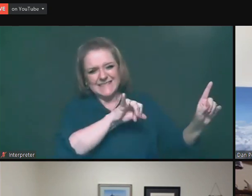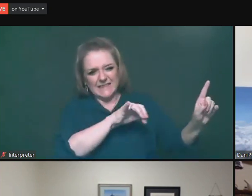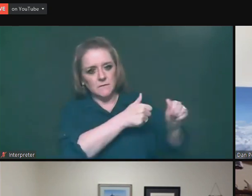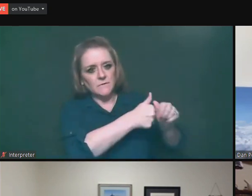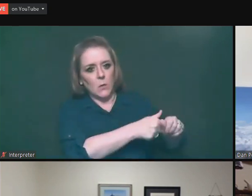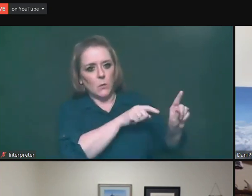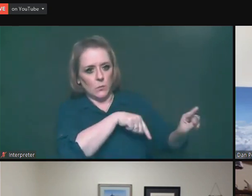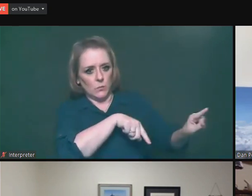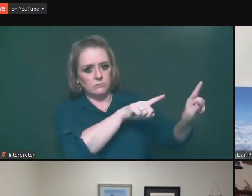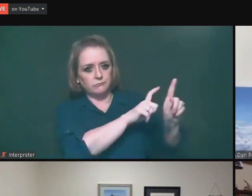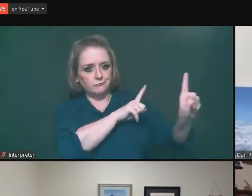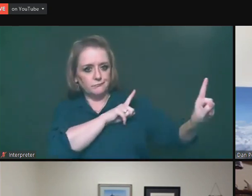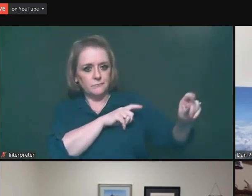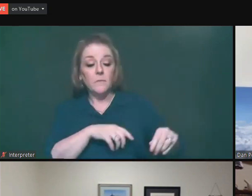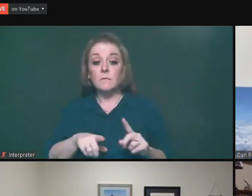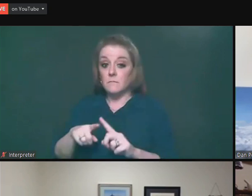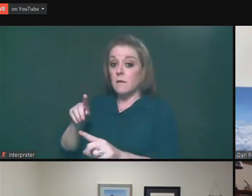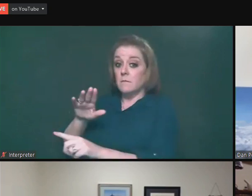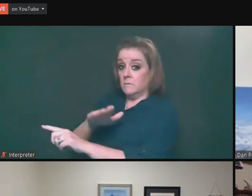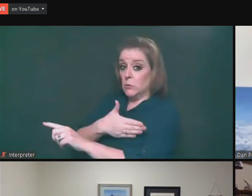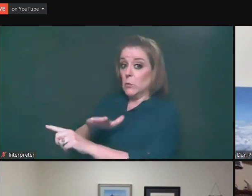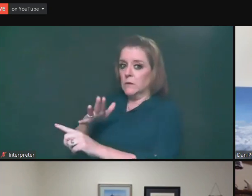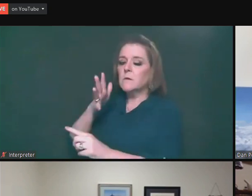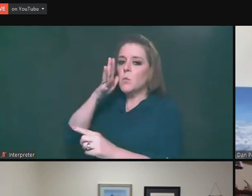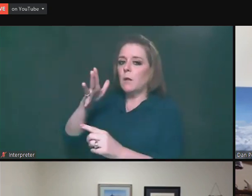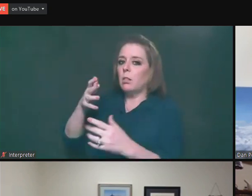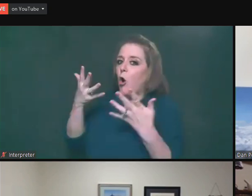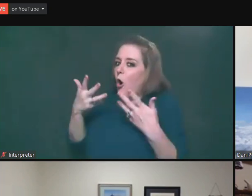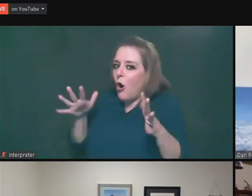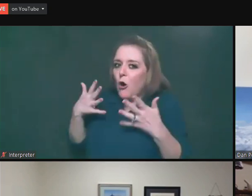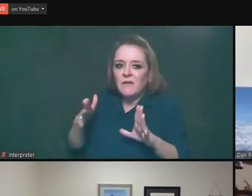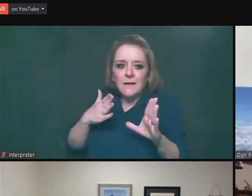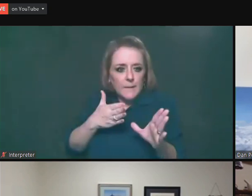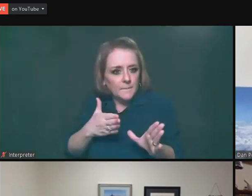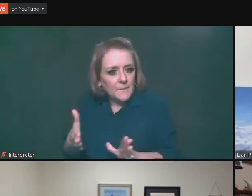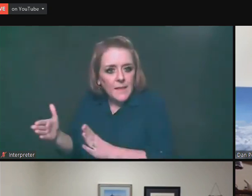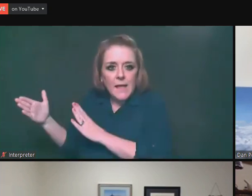place. But that's one aspect that we're already in the